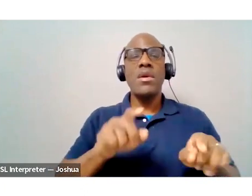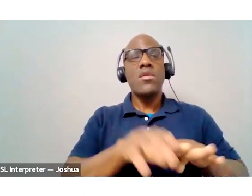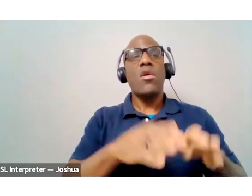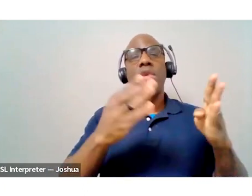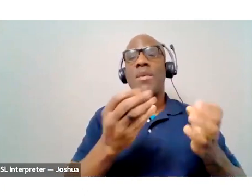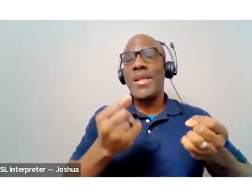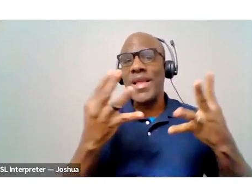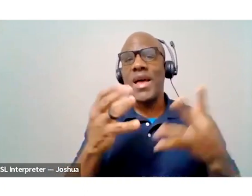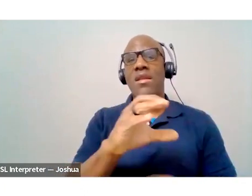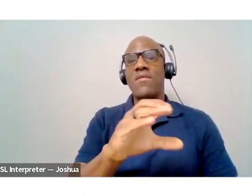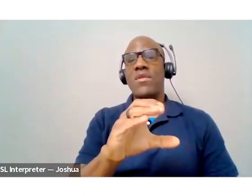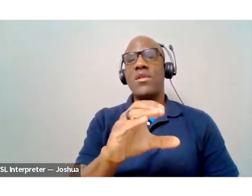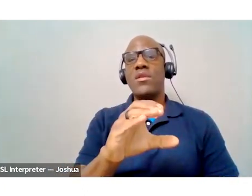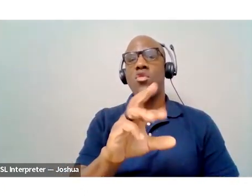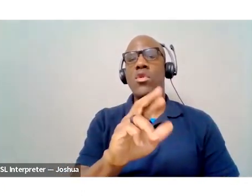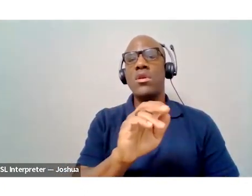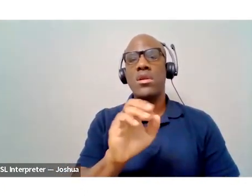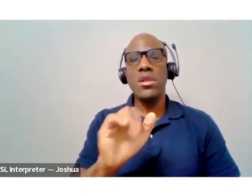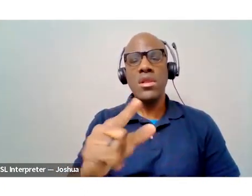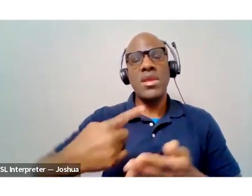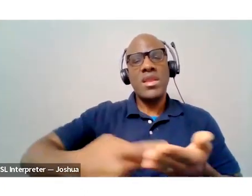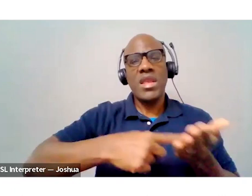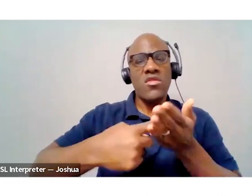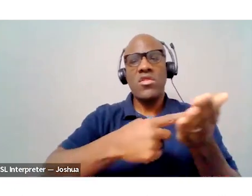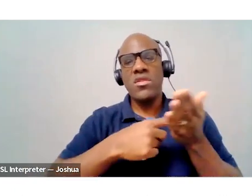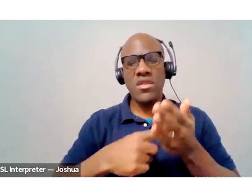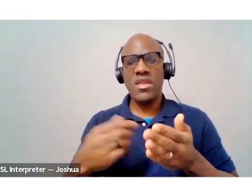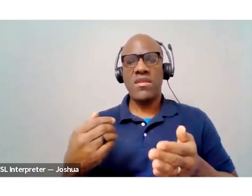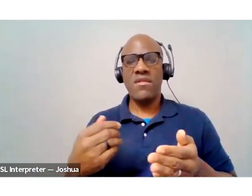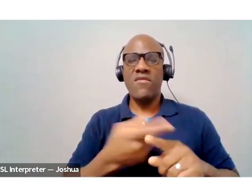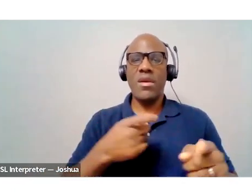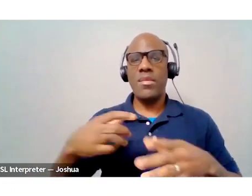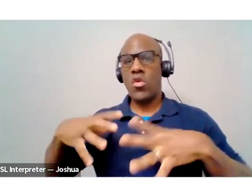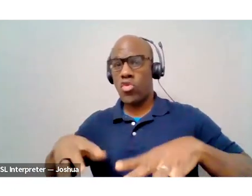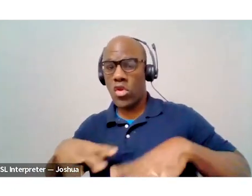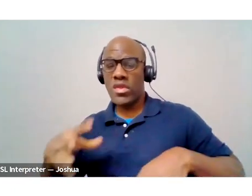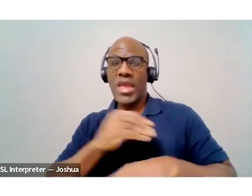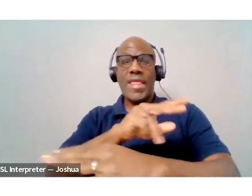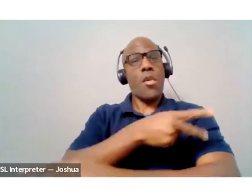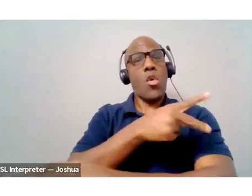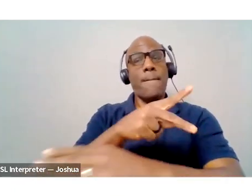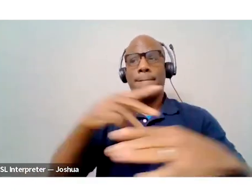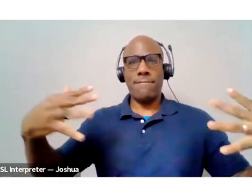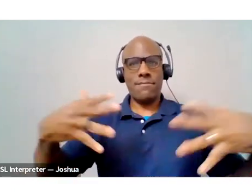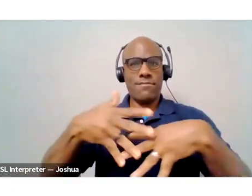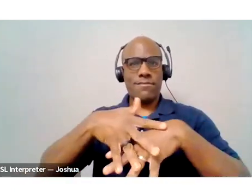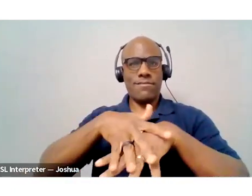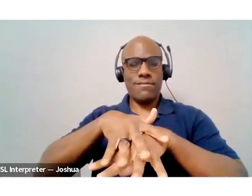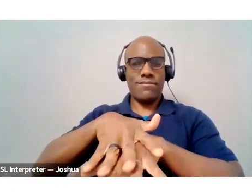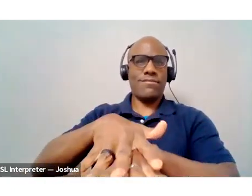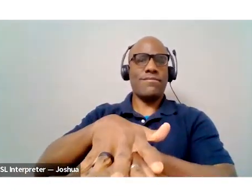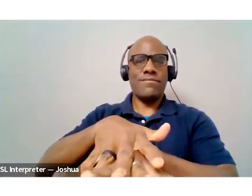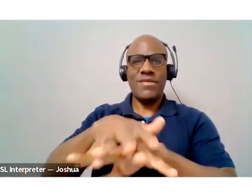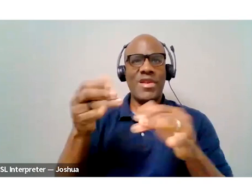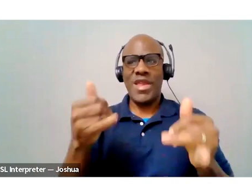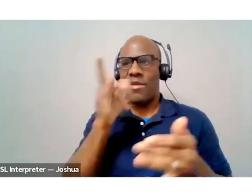creative project that melded the two together. And it's almost like, what is the distinction